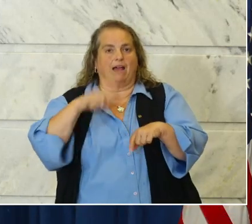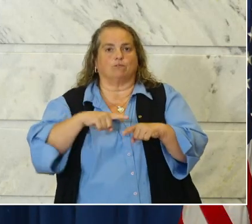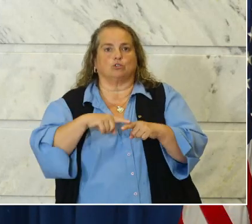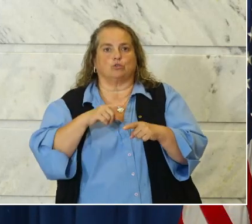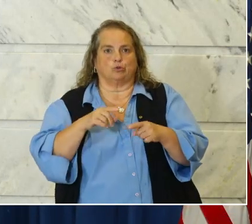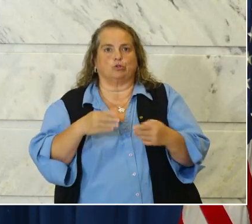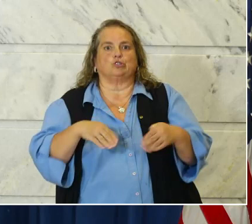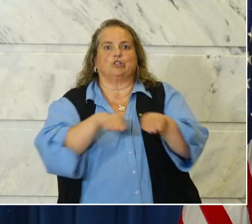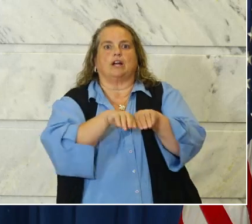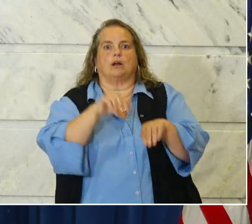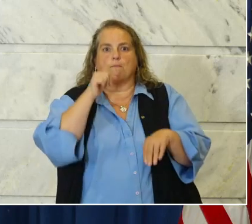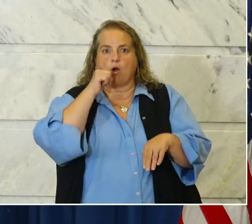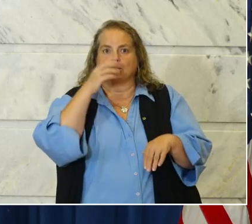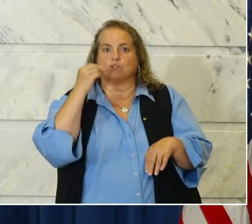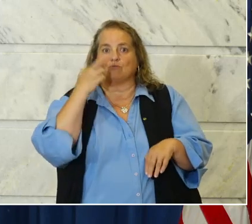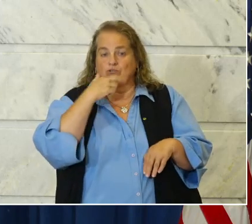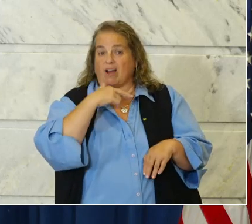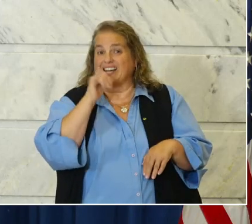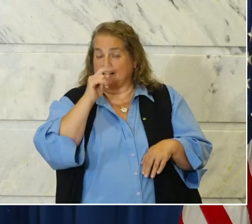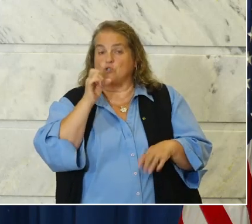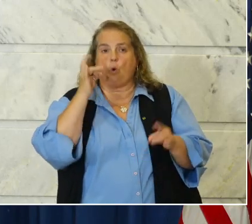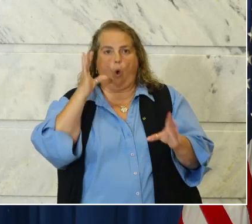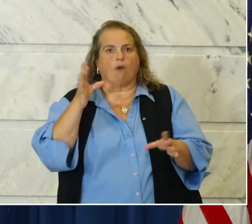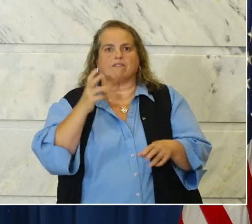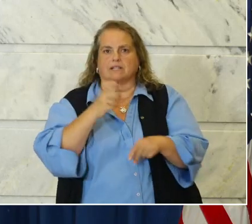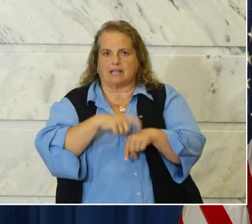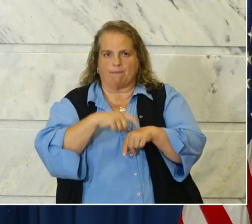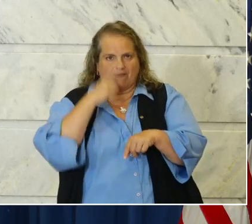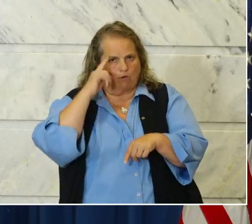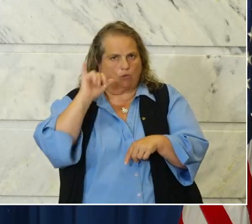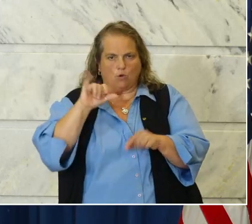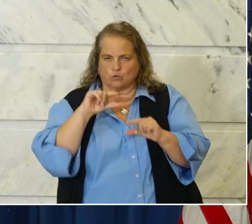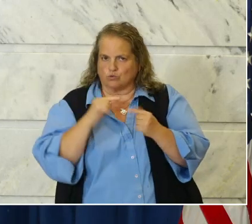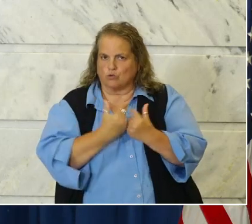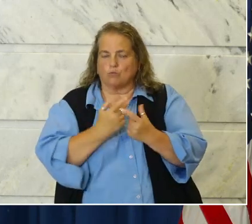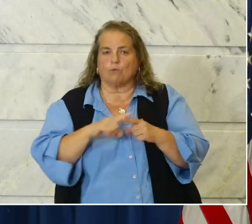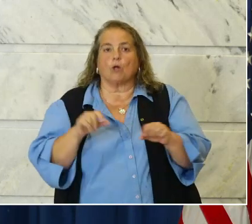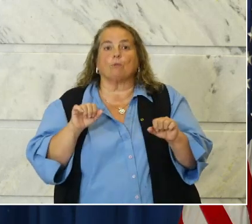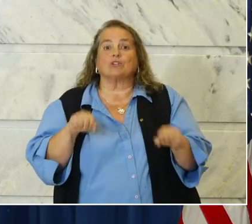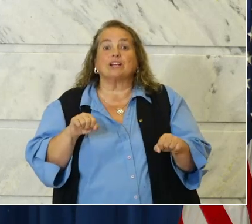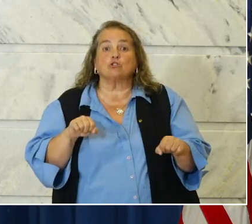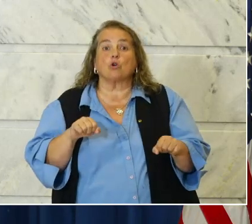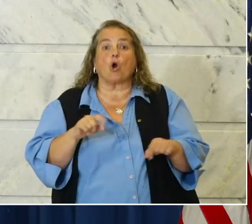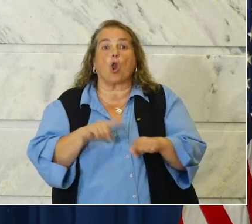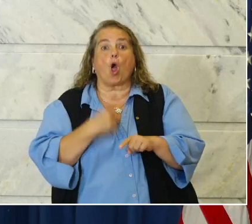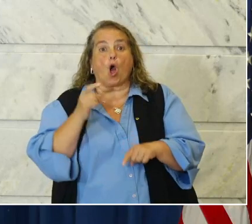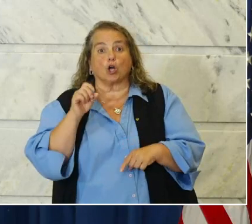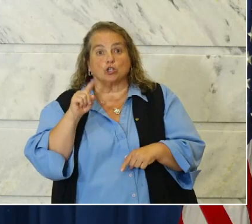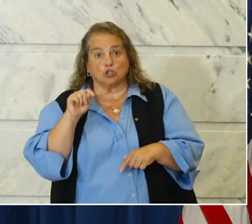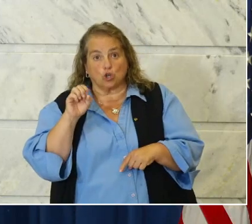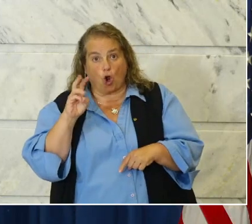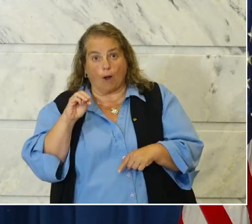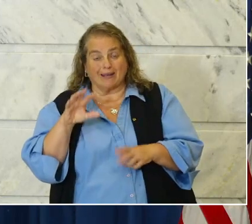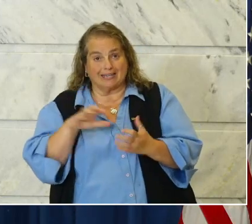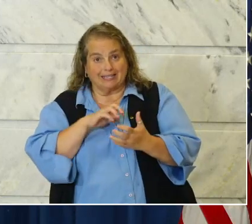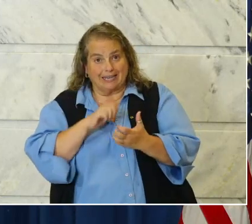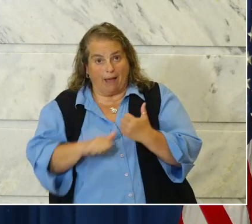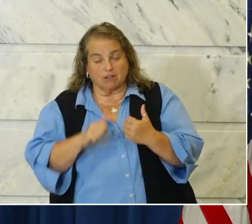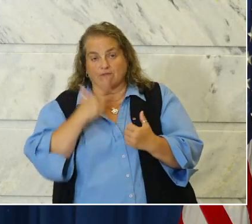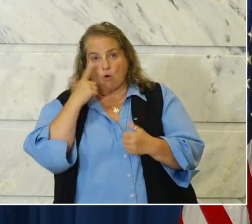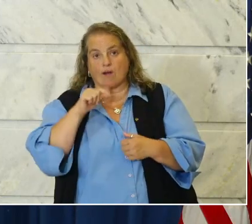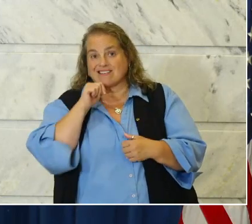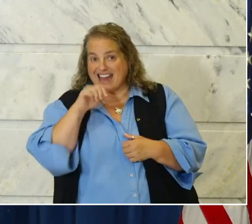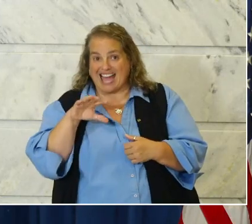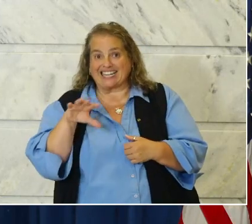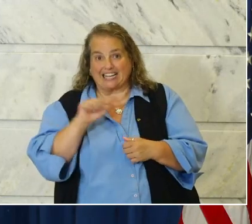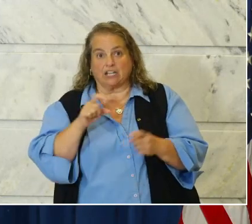It's horrible timing for those groups, but the potential long-term damage from not getting control of the